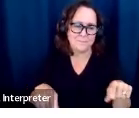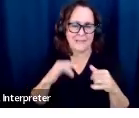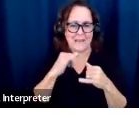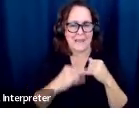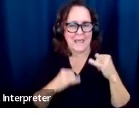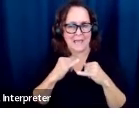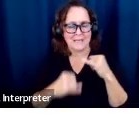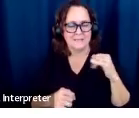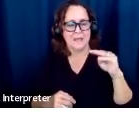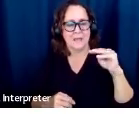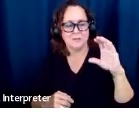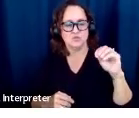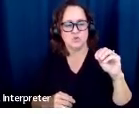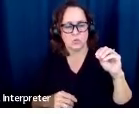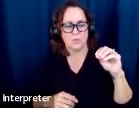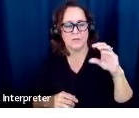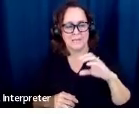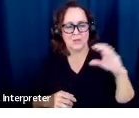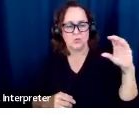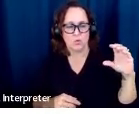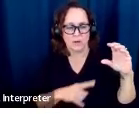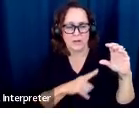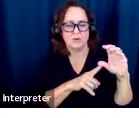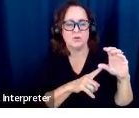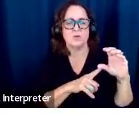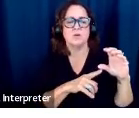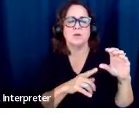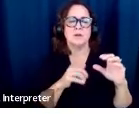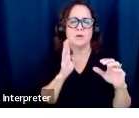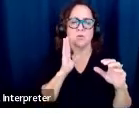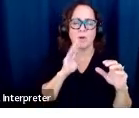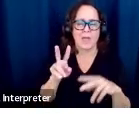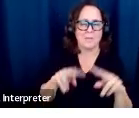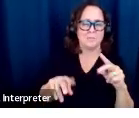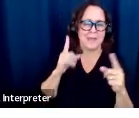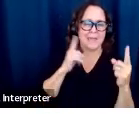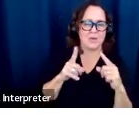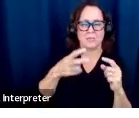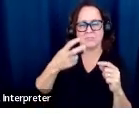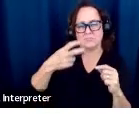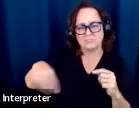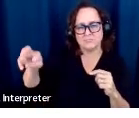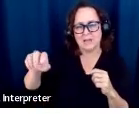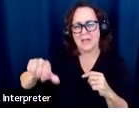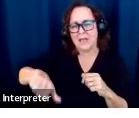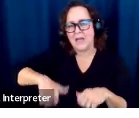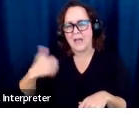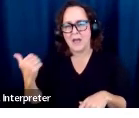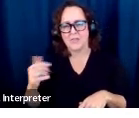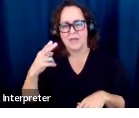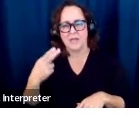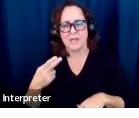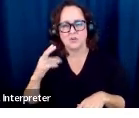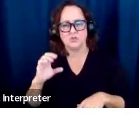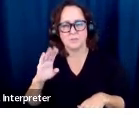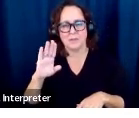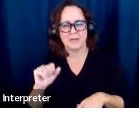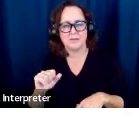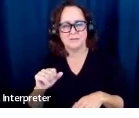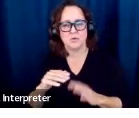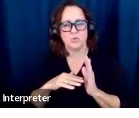last bullet, the MCO care coordinator considers transitioning the participant to another HCBS waiver